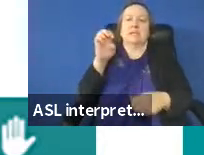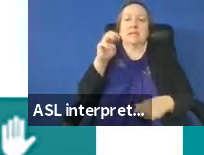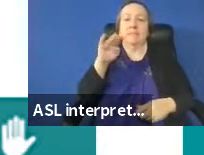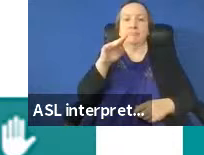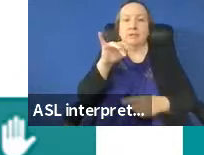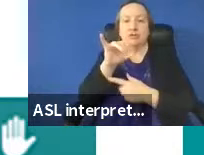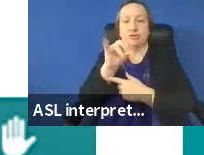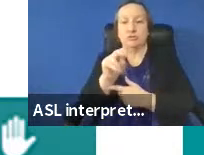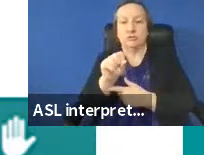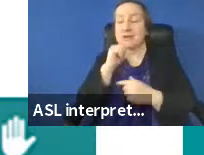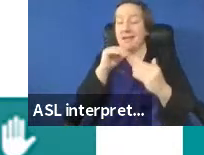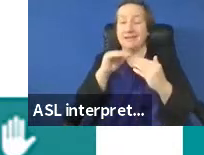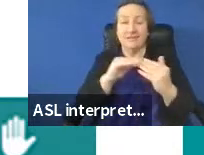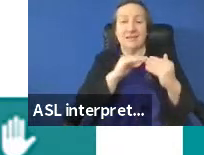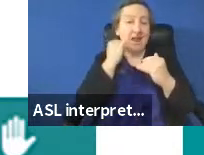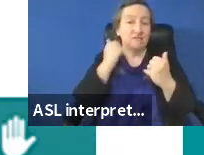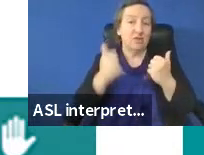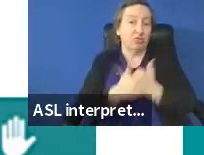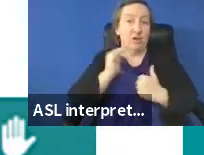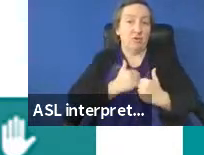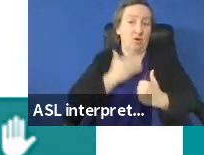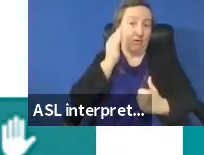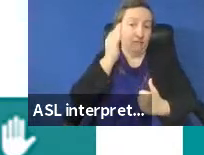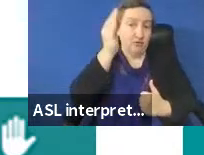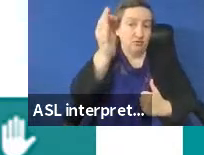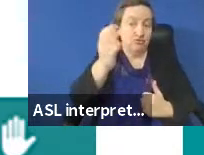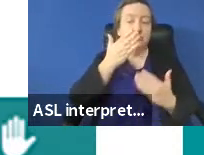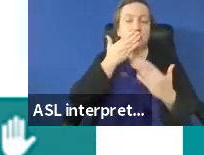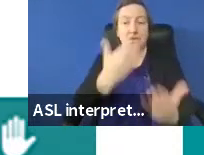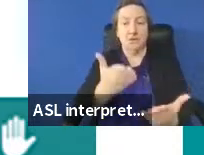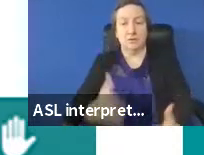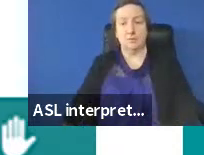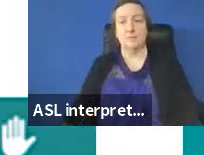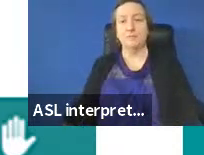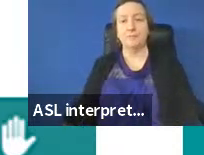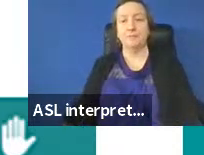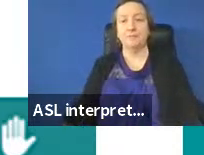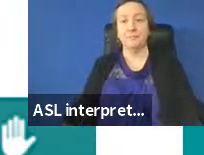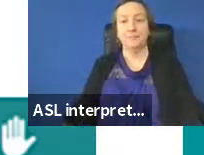equitable if it threatens our futures. Thank you.